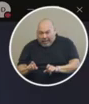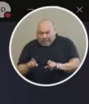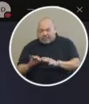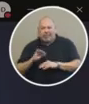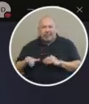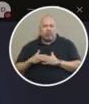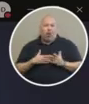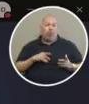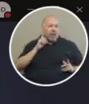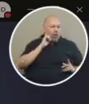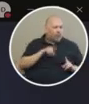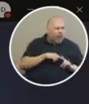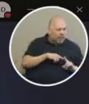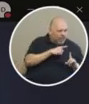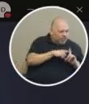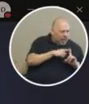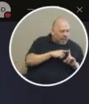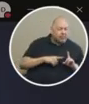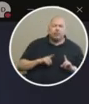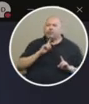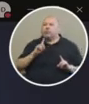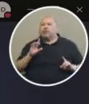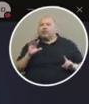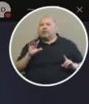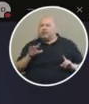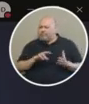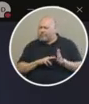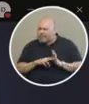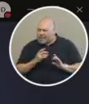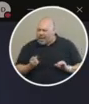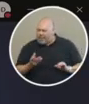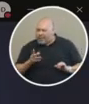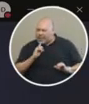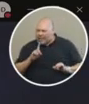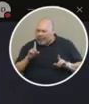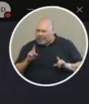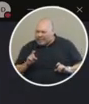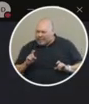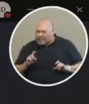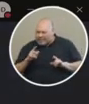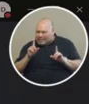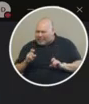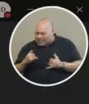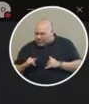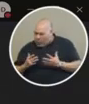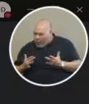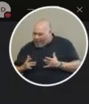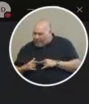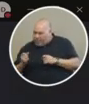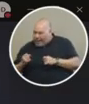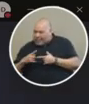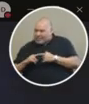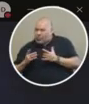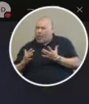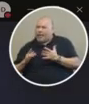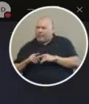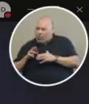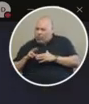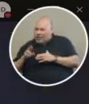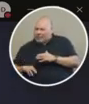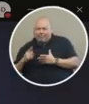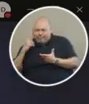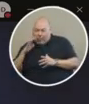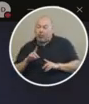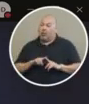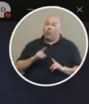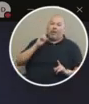we're getting is the number of positives. You don't know how many tests are still waiting. I don't know how many are pending or anything. We find out positives